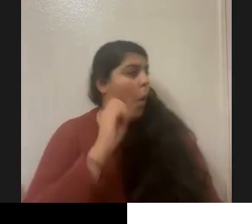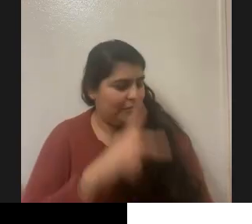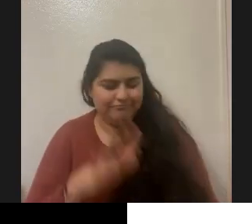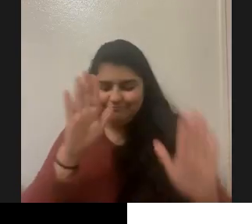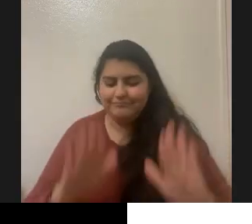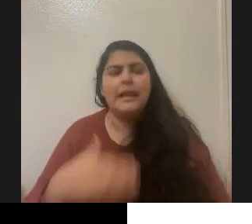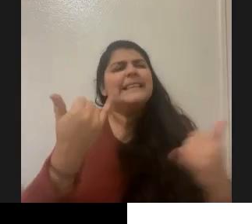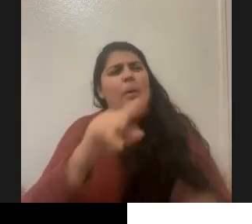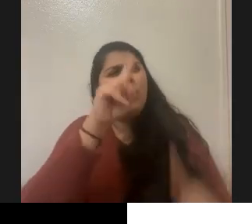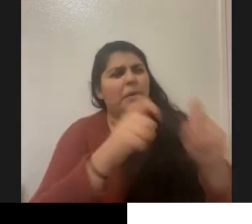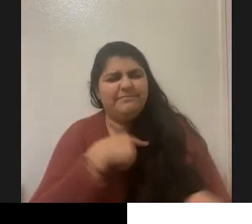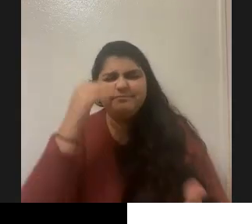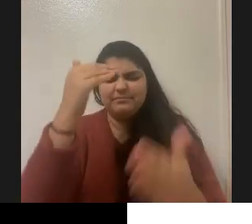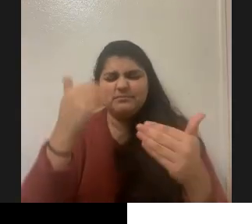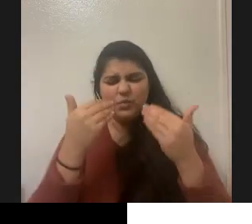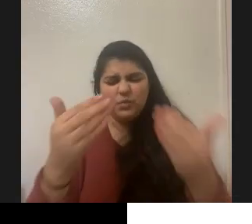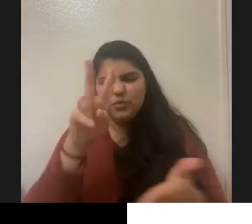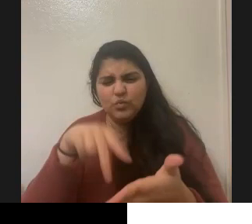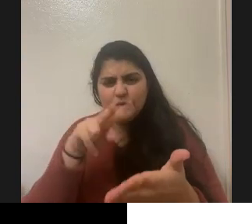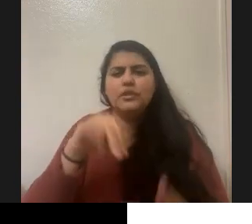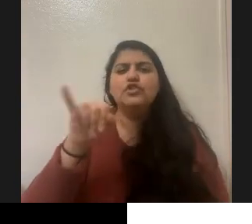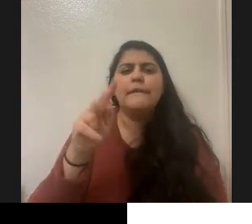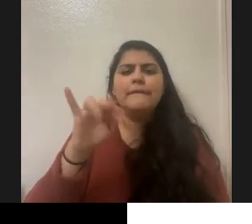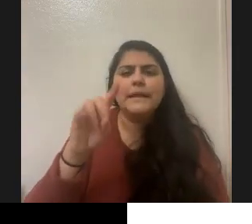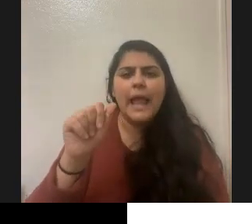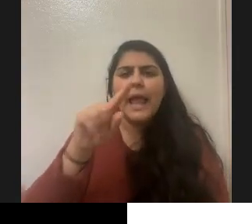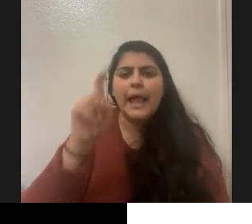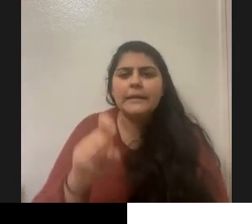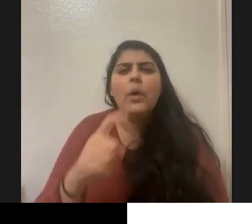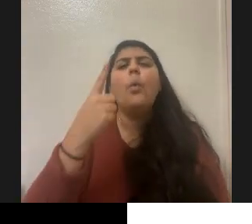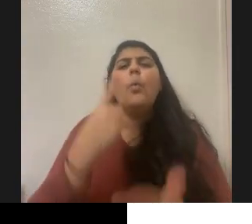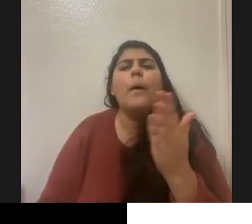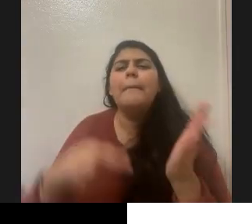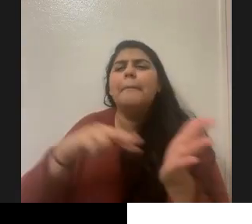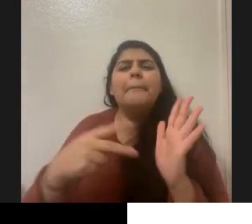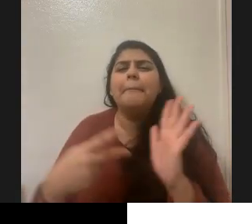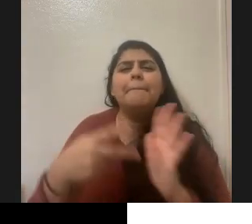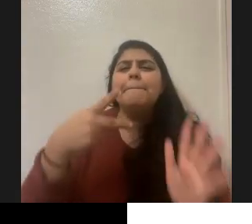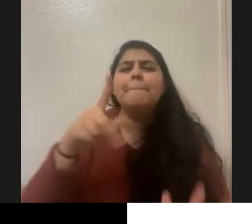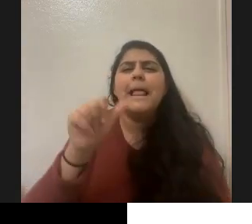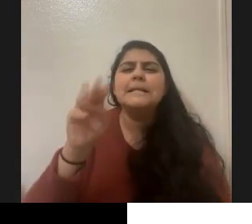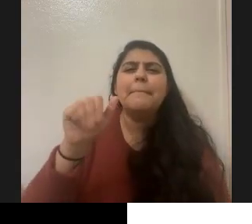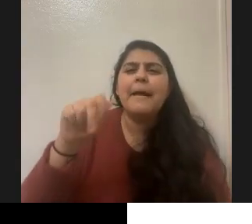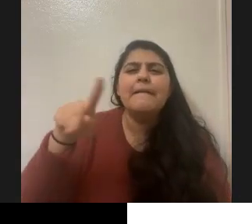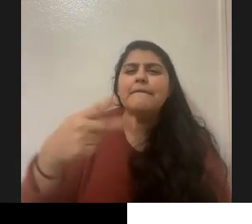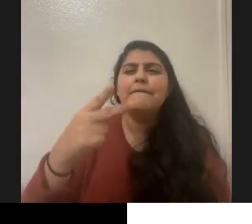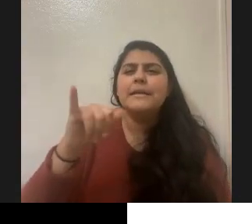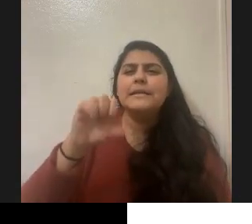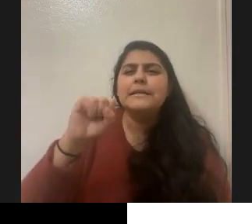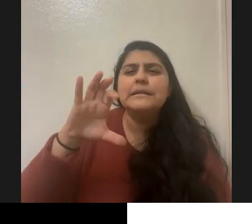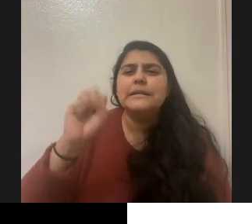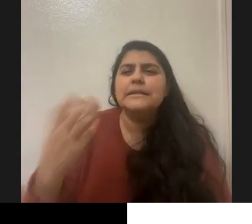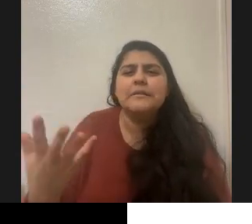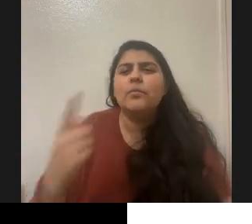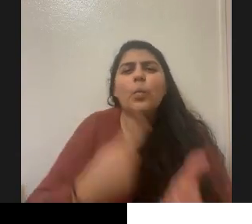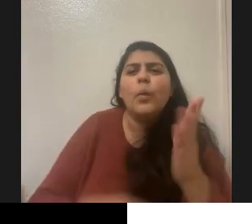questions. Jafita asks, what exactly is plasma physics? Like on a day-to-day basis, what kinds of